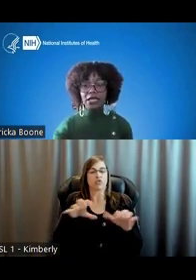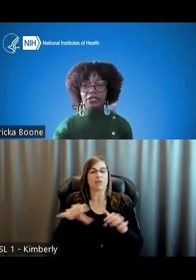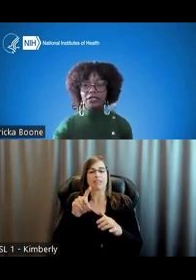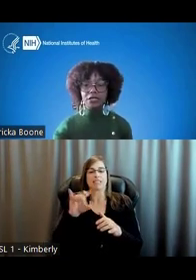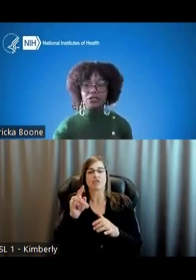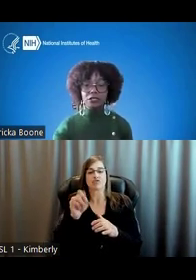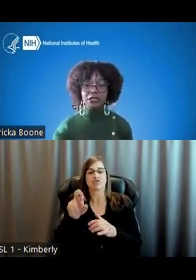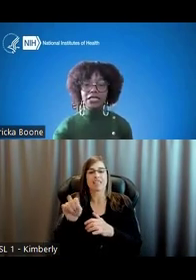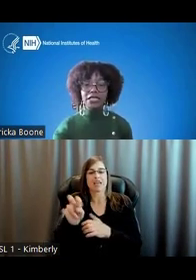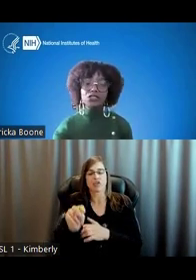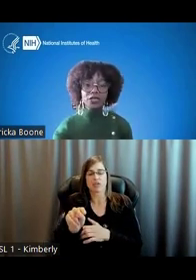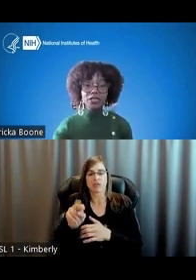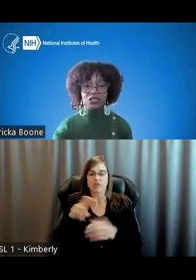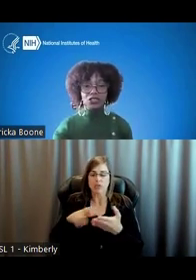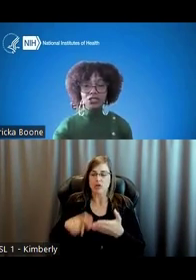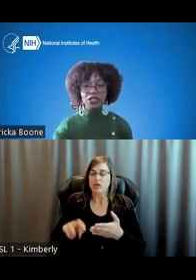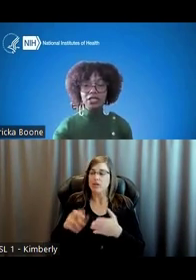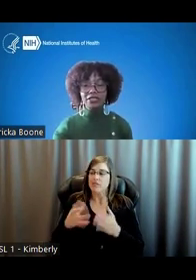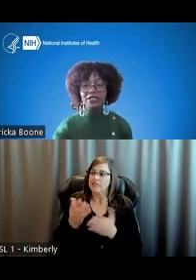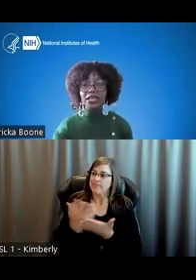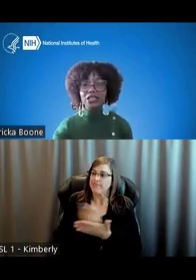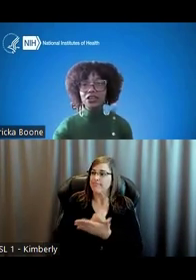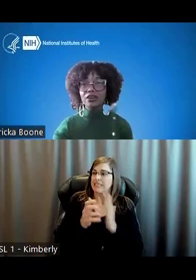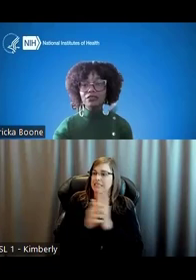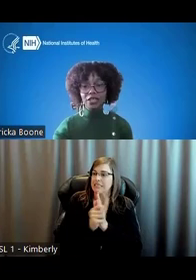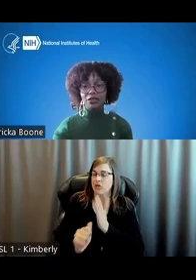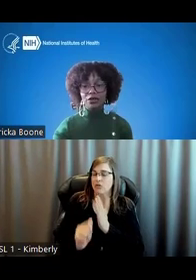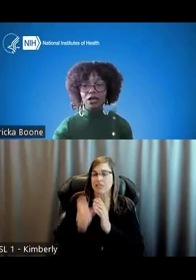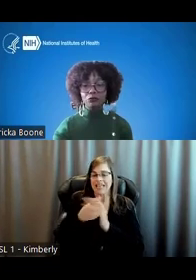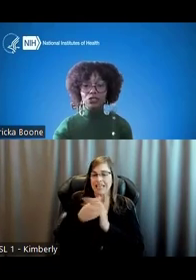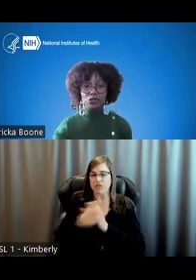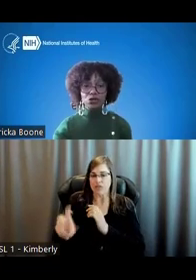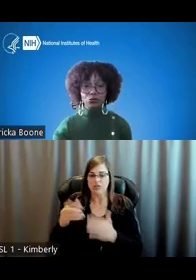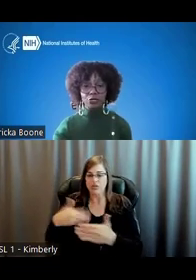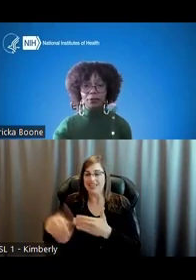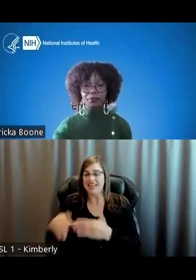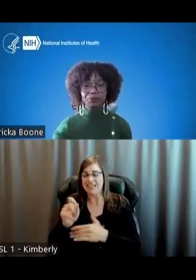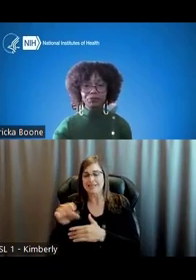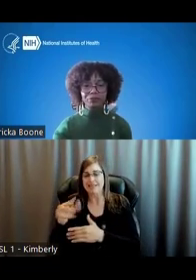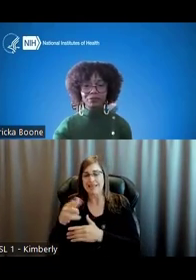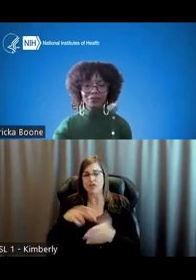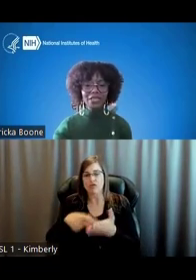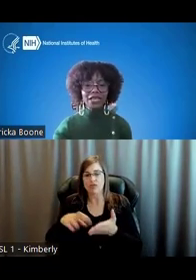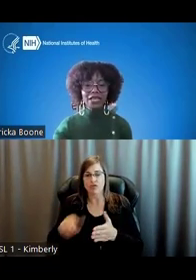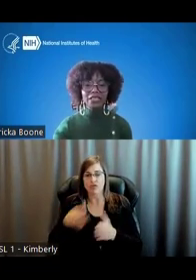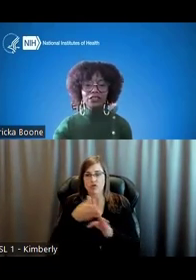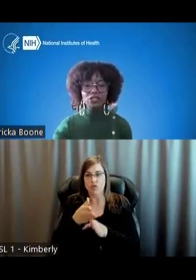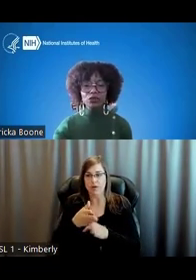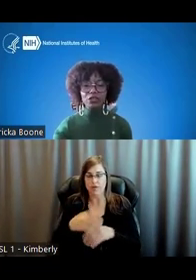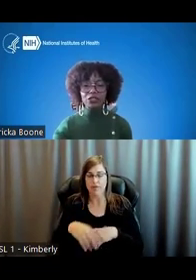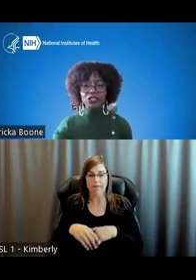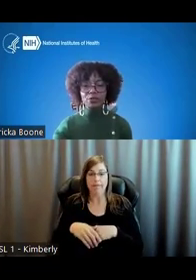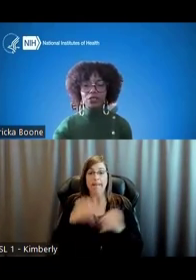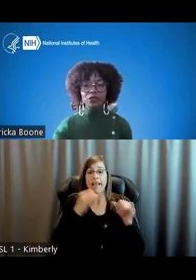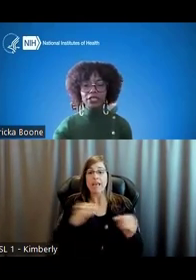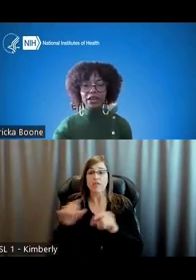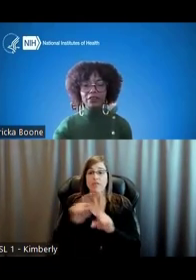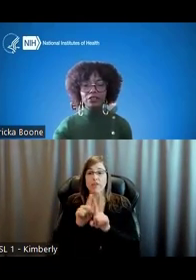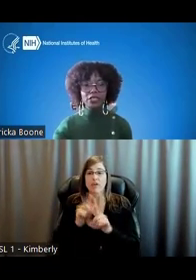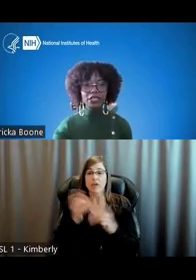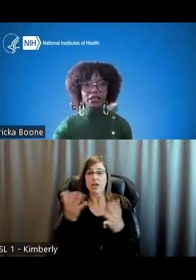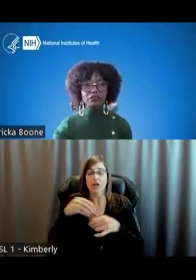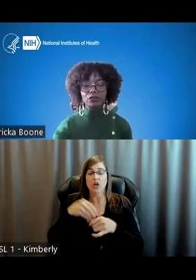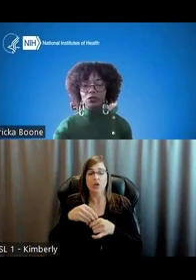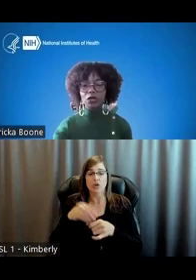to gain skills that they need to transition to the next stage of their research career. Individual fellowships, including